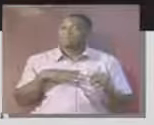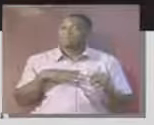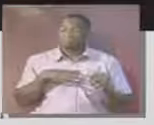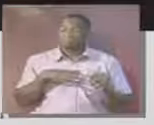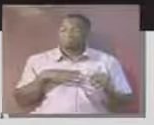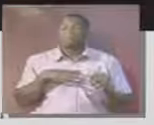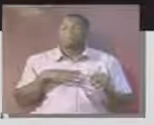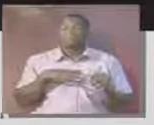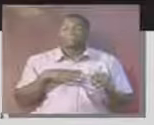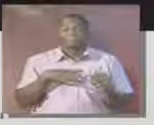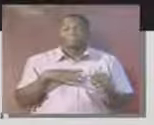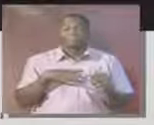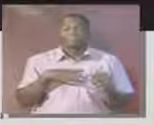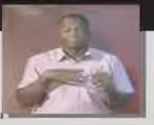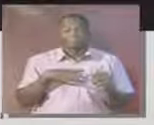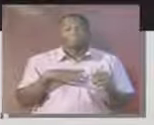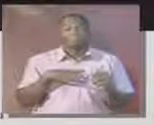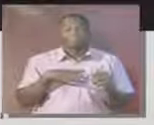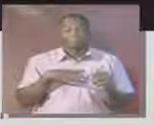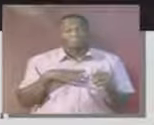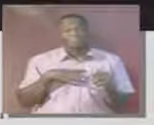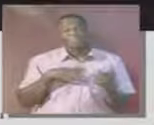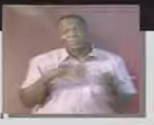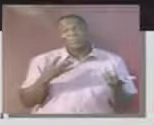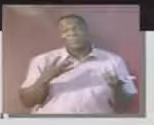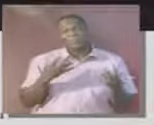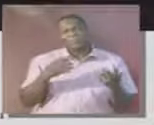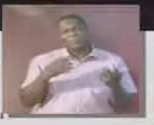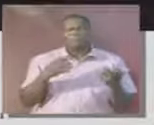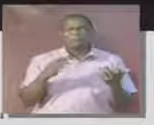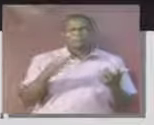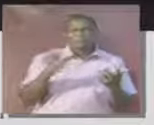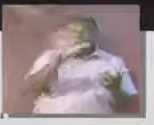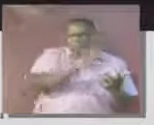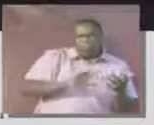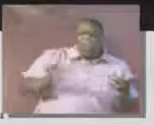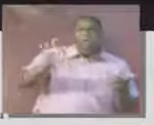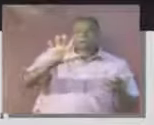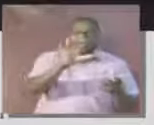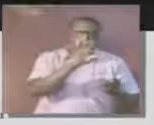being distributed nearly 50-50, 52% male and